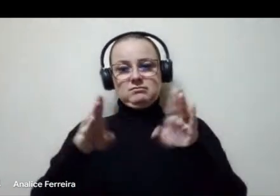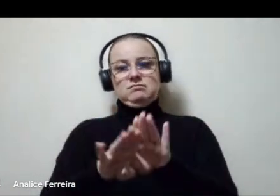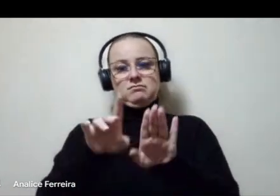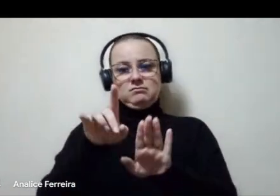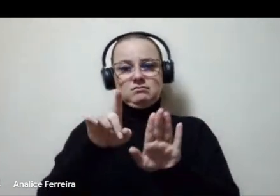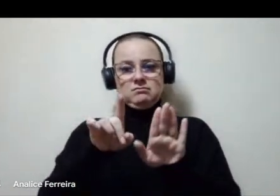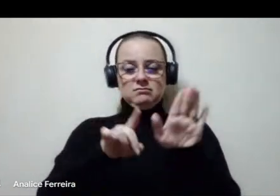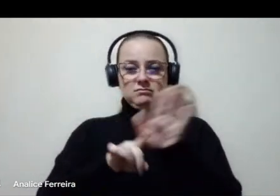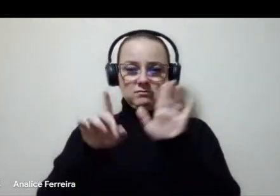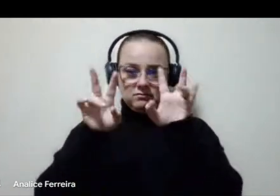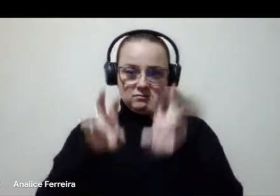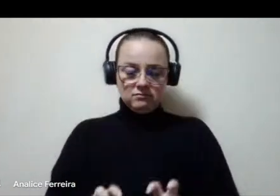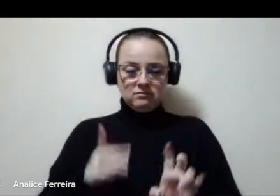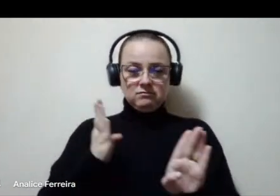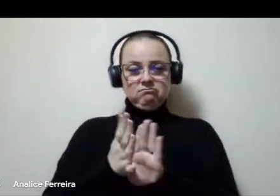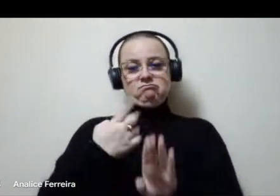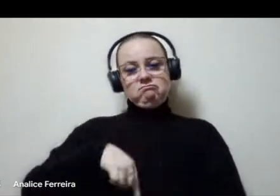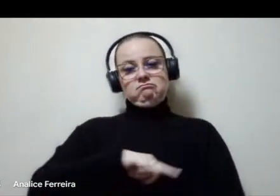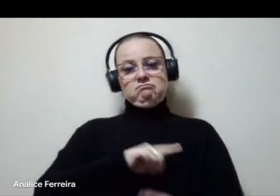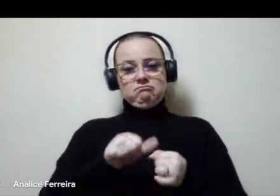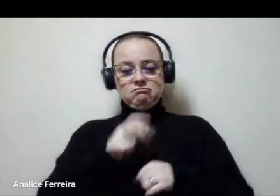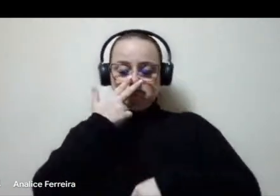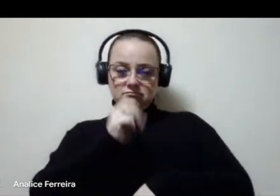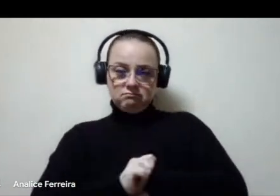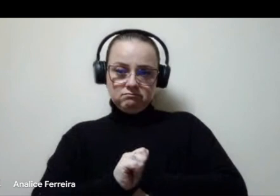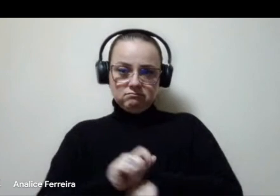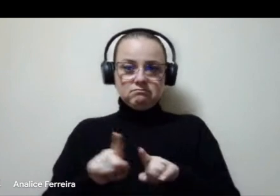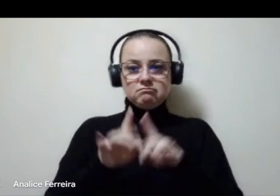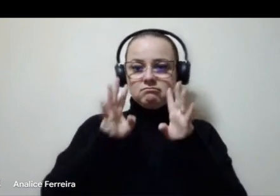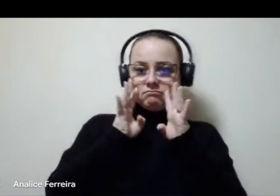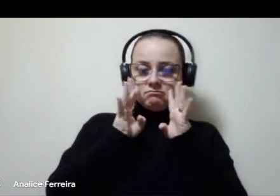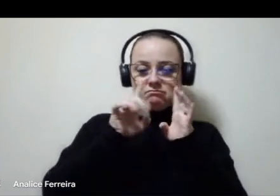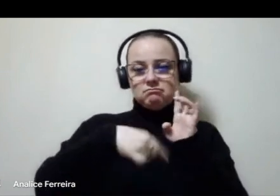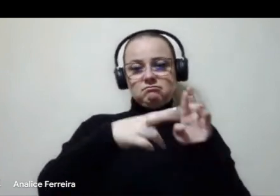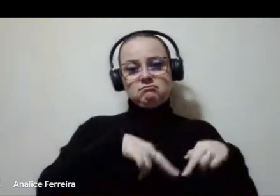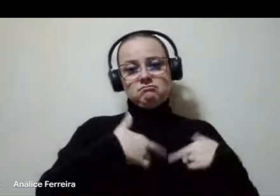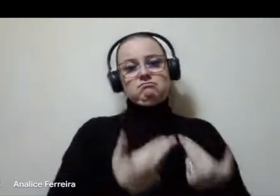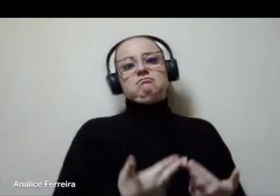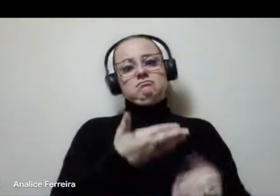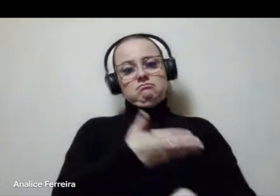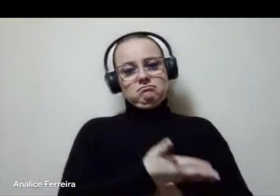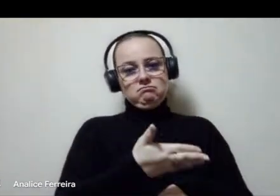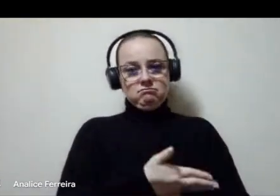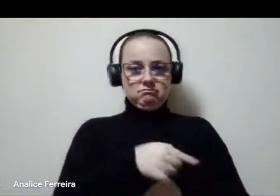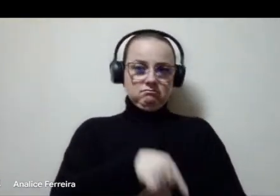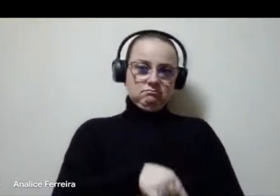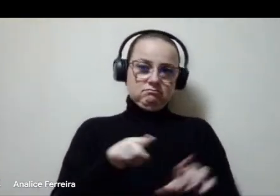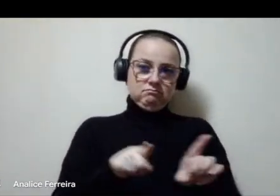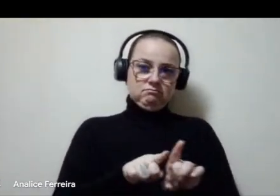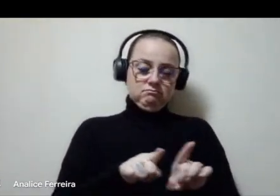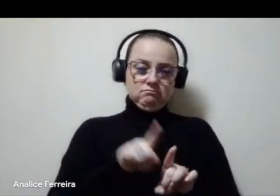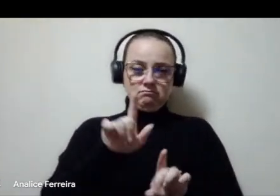But, I will be here in the stand-by, will be atent while the other meeting starts from here, and in the following,